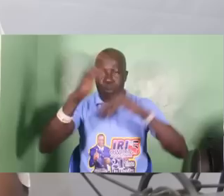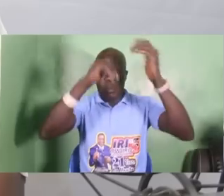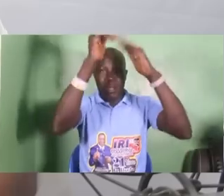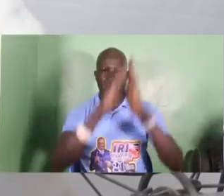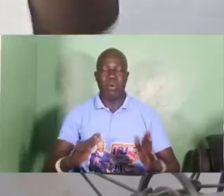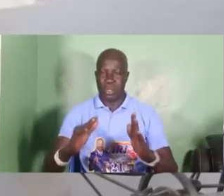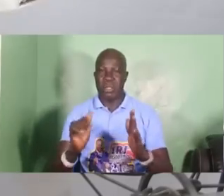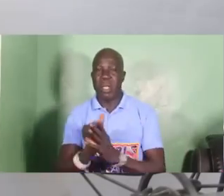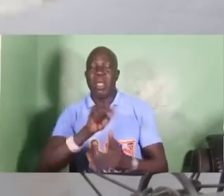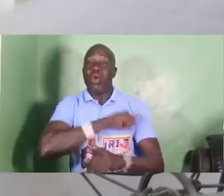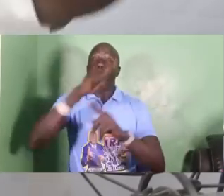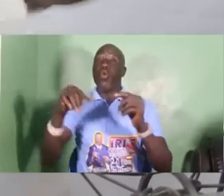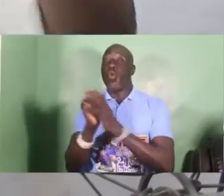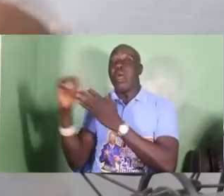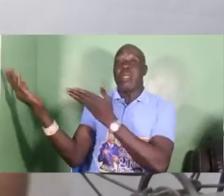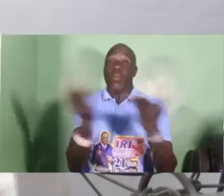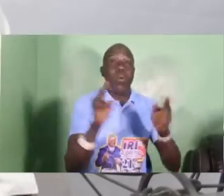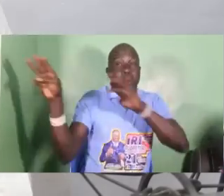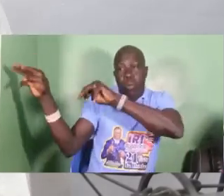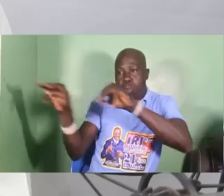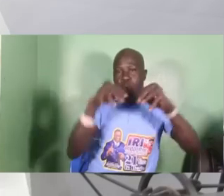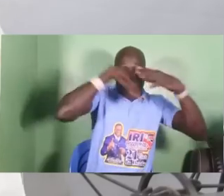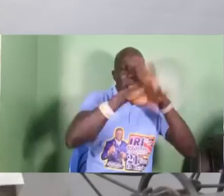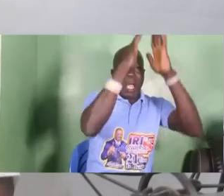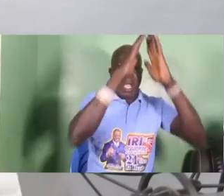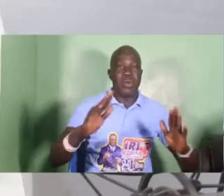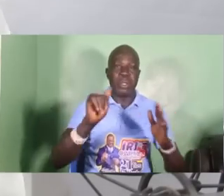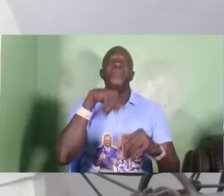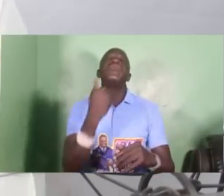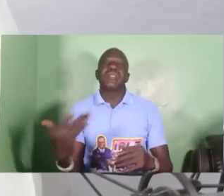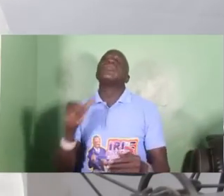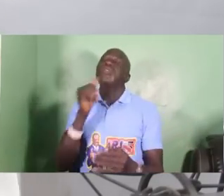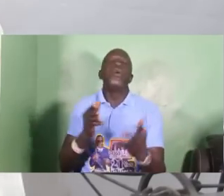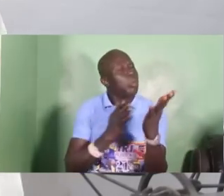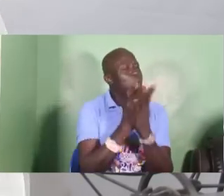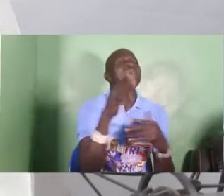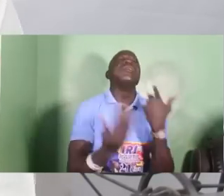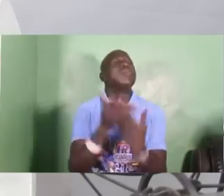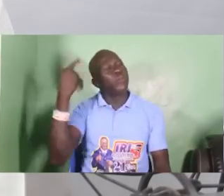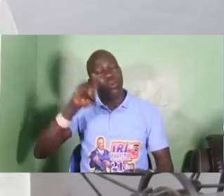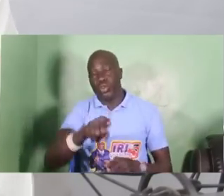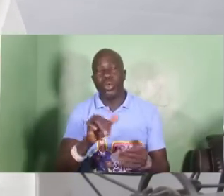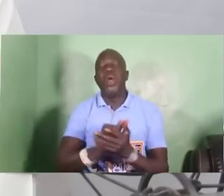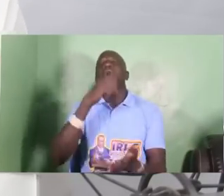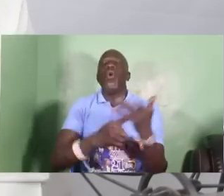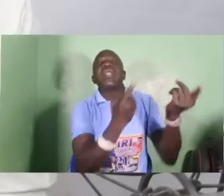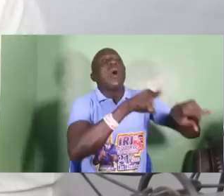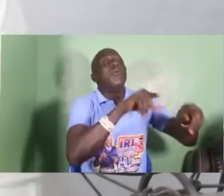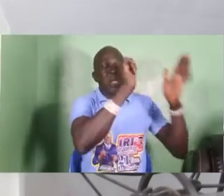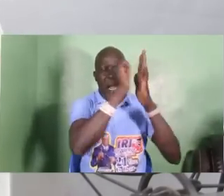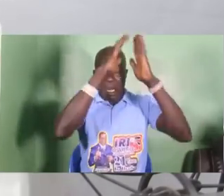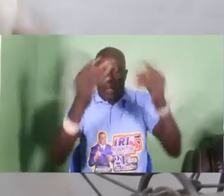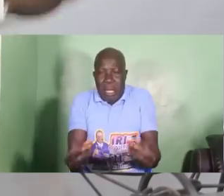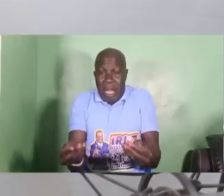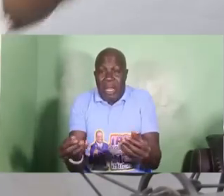bought now that you built us, when you park into the house, nothing go well for you. What happened